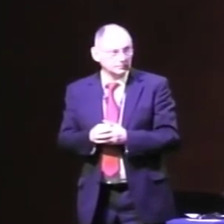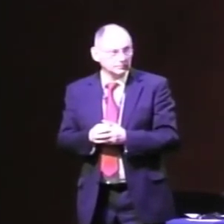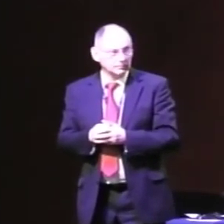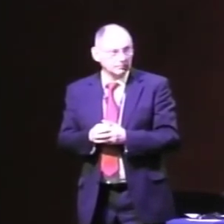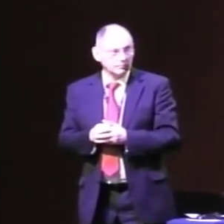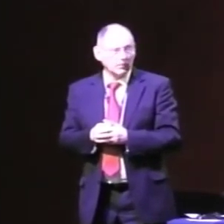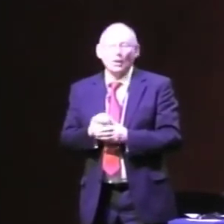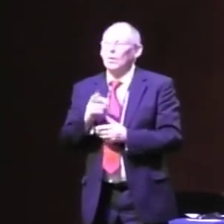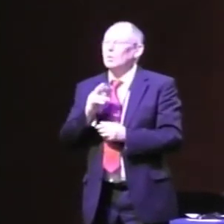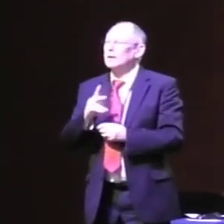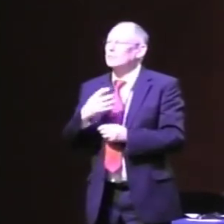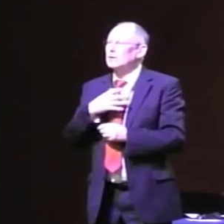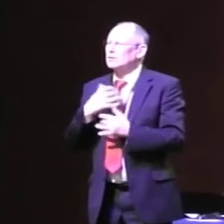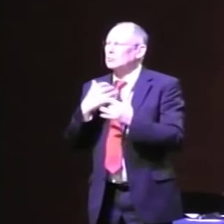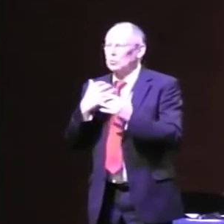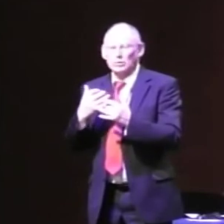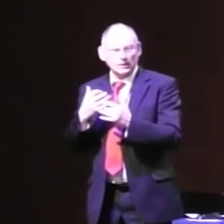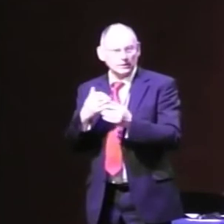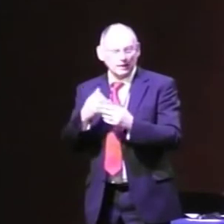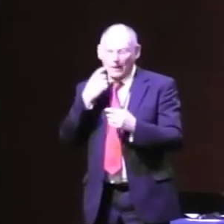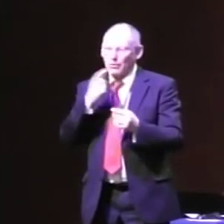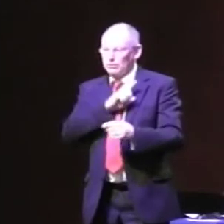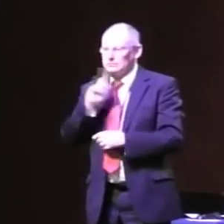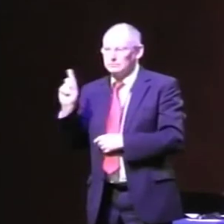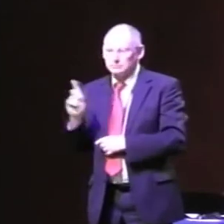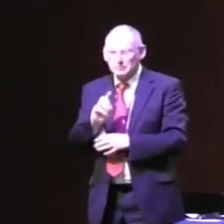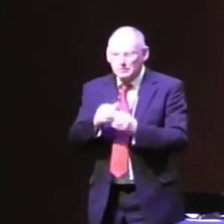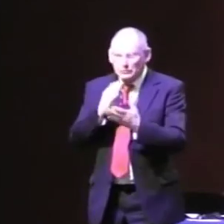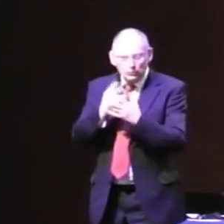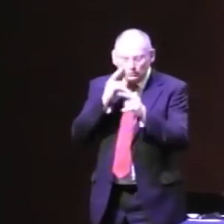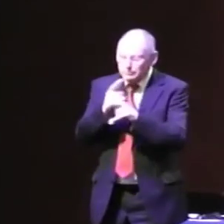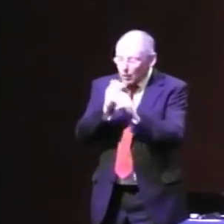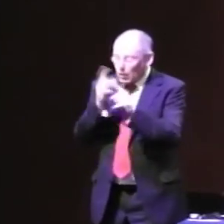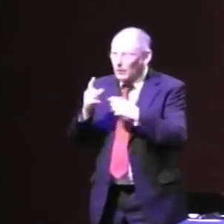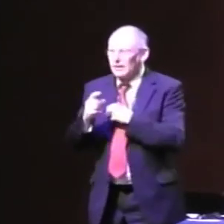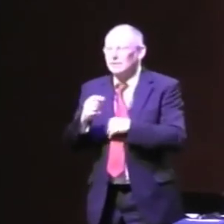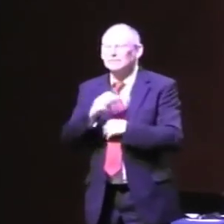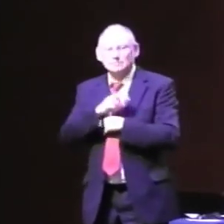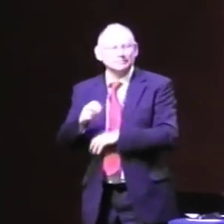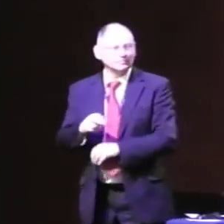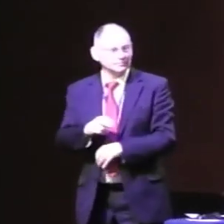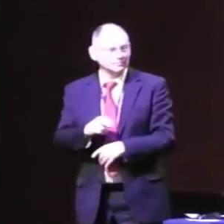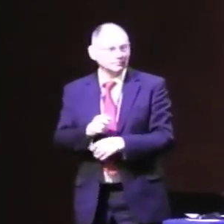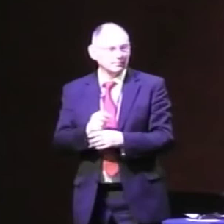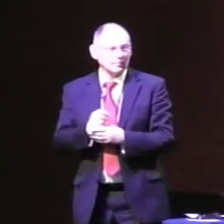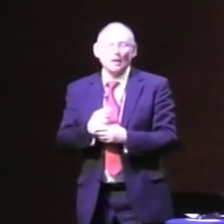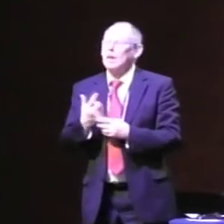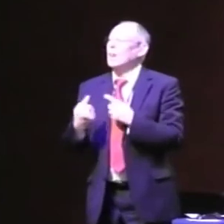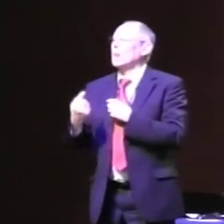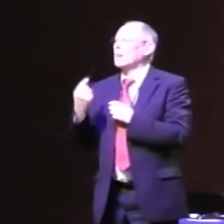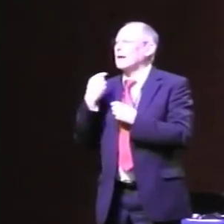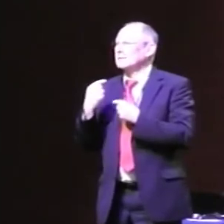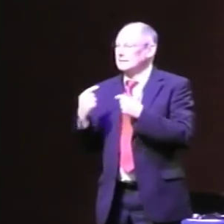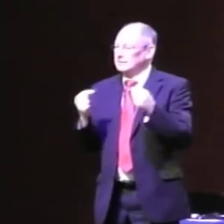Thanks, President. Congress. I just thought I'd come down here and make sure you were awake so that I'm up and down. The last debate we've